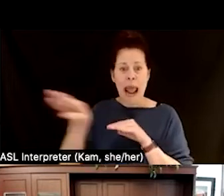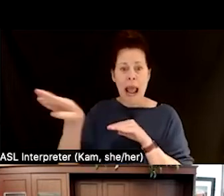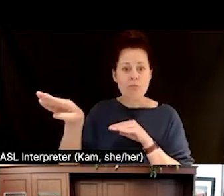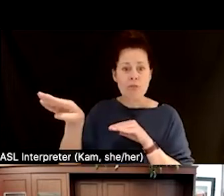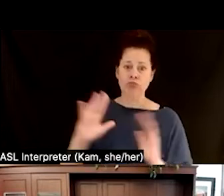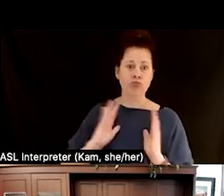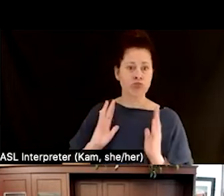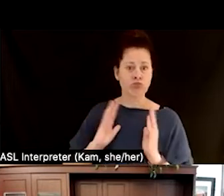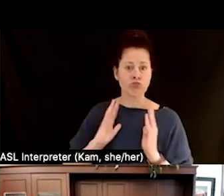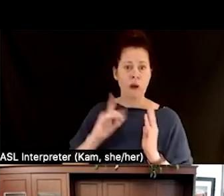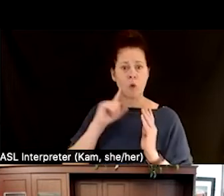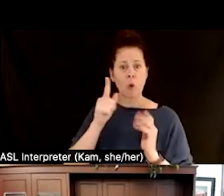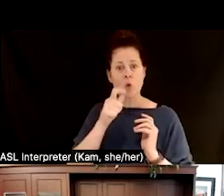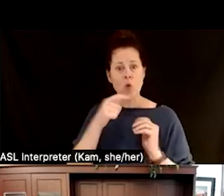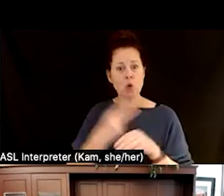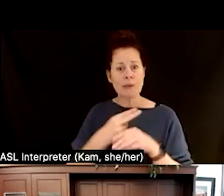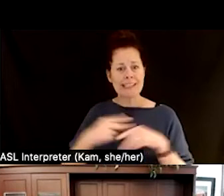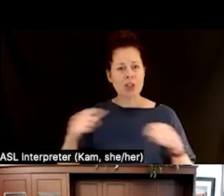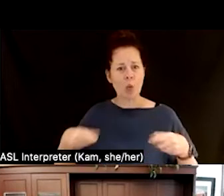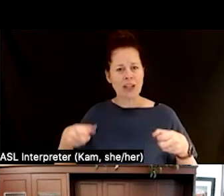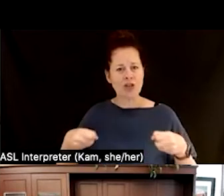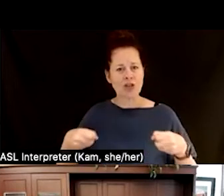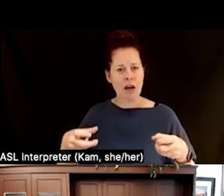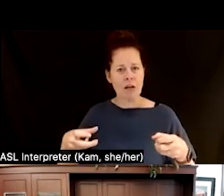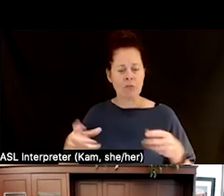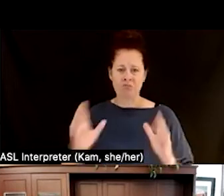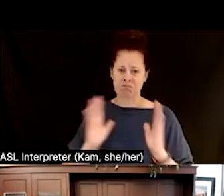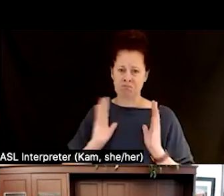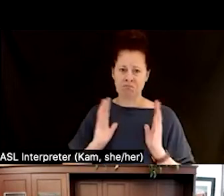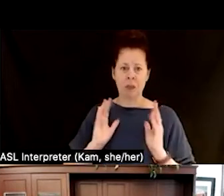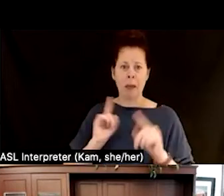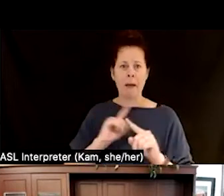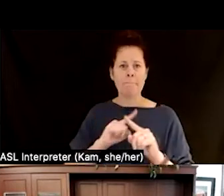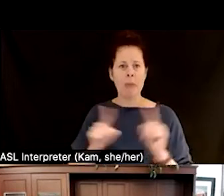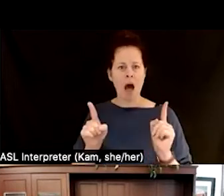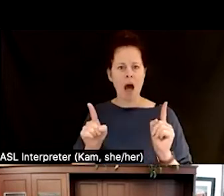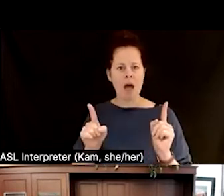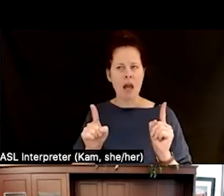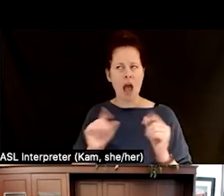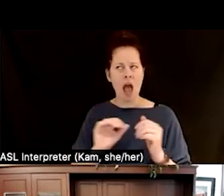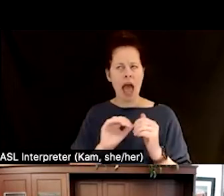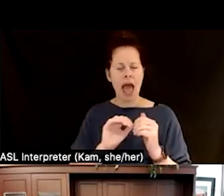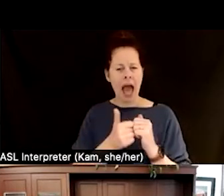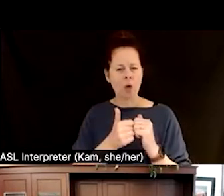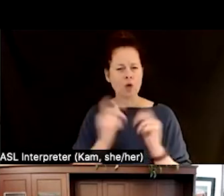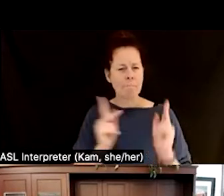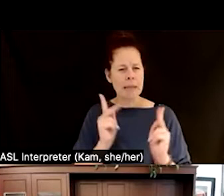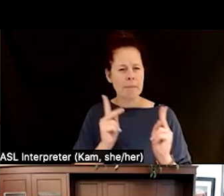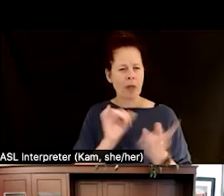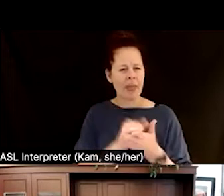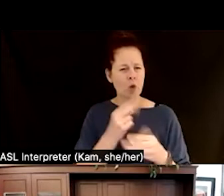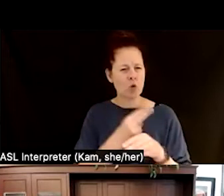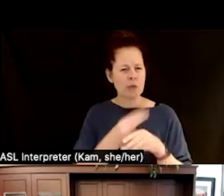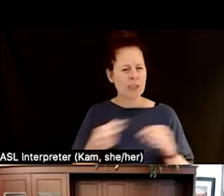how do the wheelchair users in the public come to believe that this is a place that I